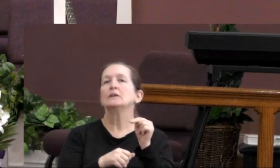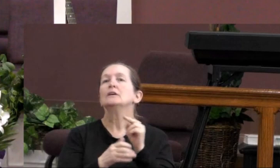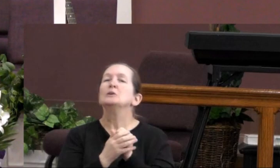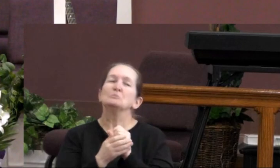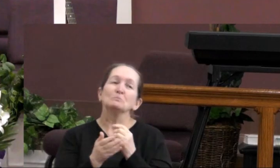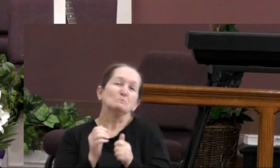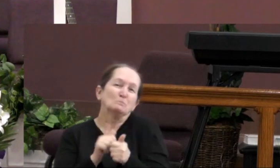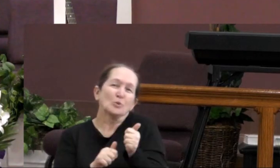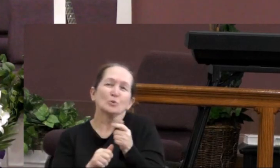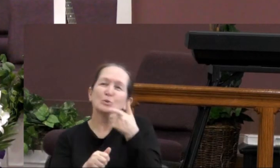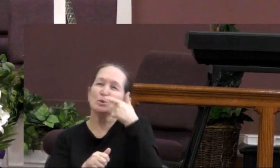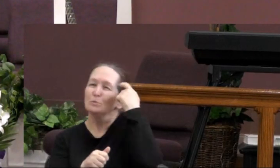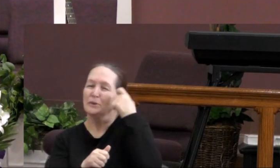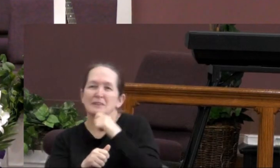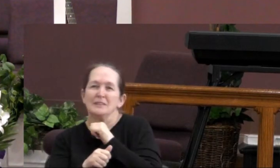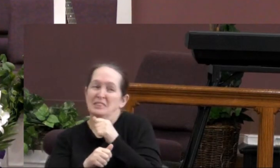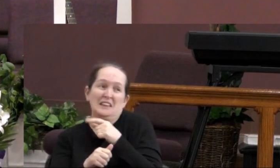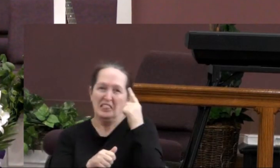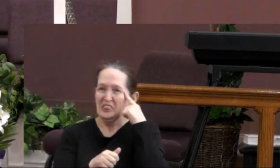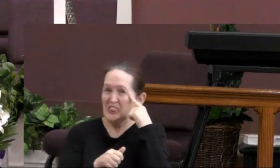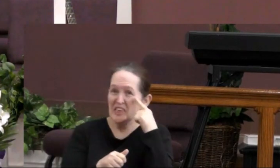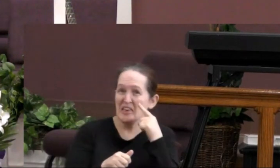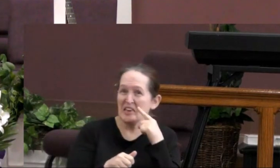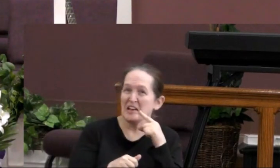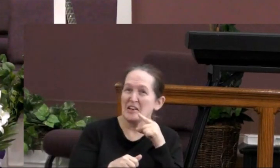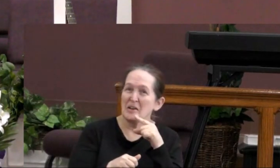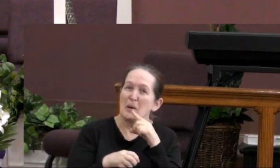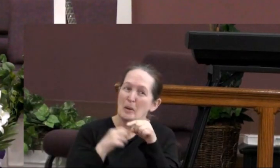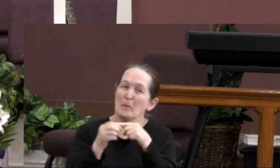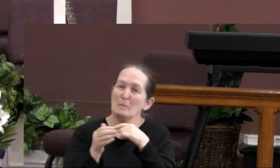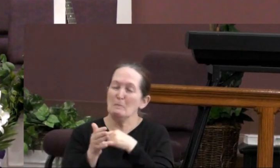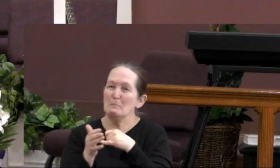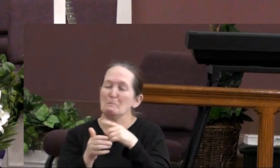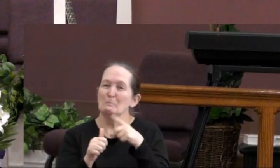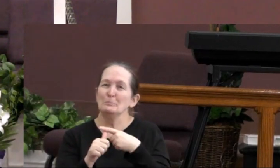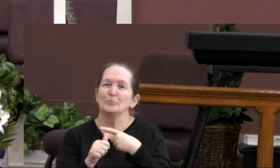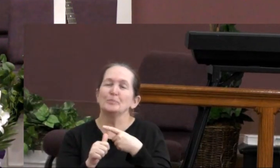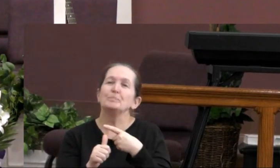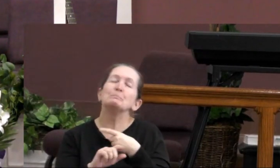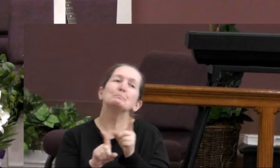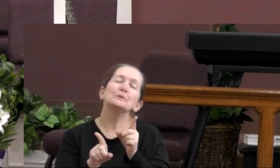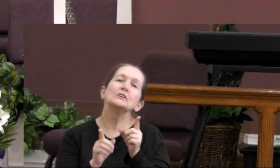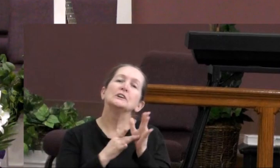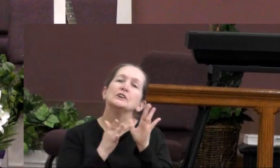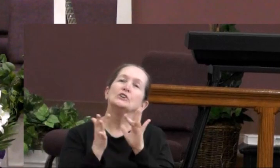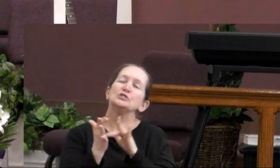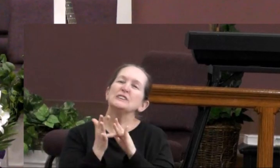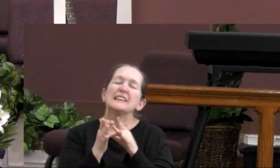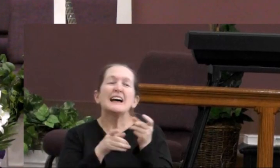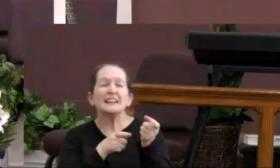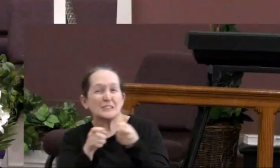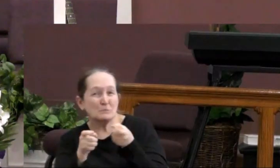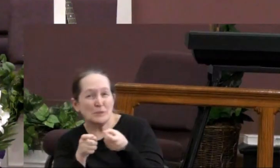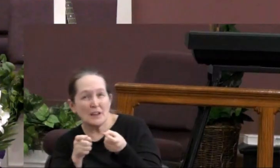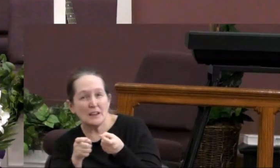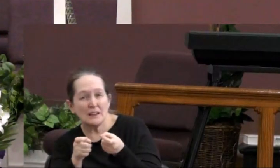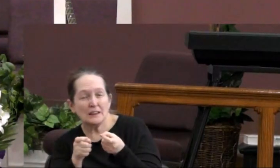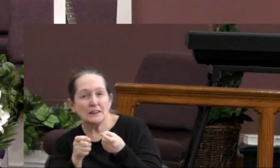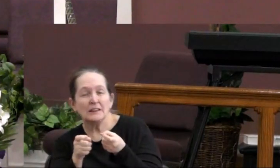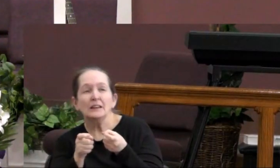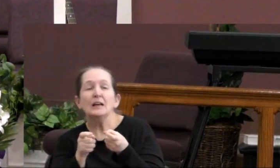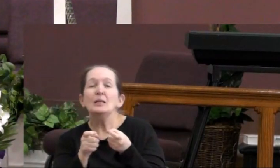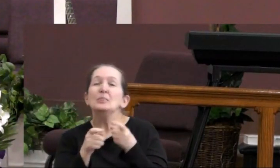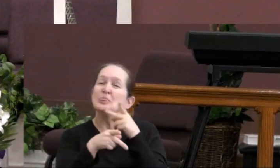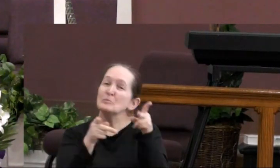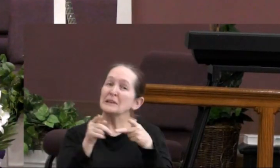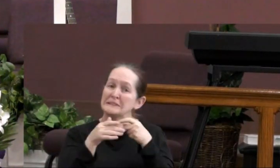mainly because they didn't think of it first. But Jesus had to explain to them that positions